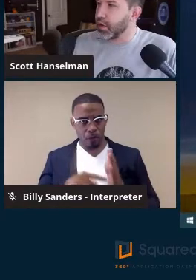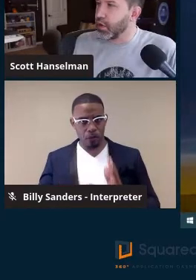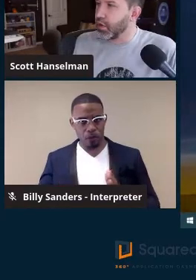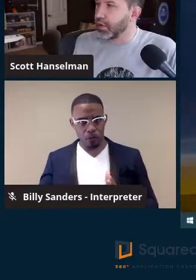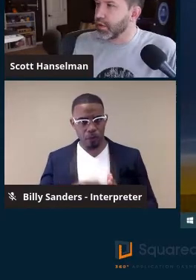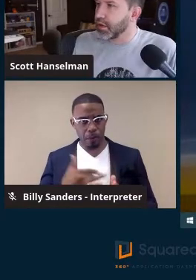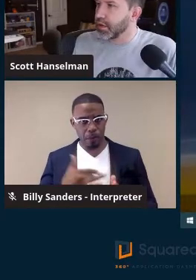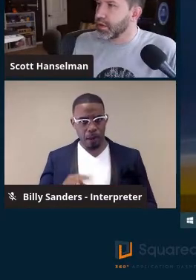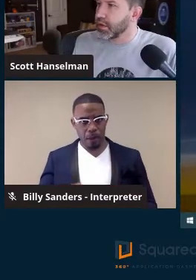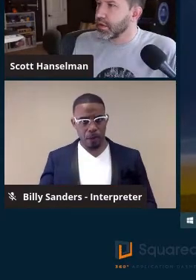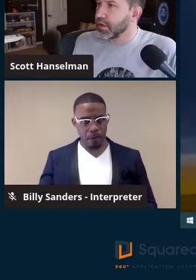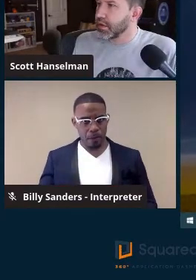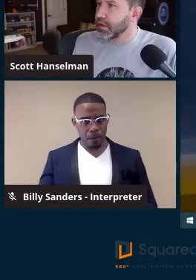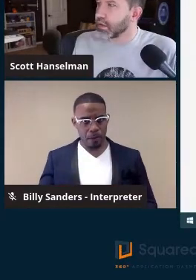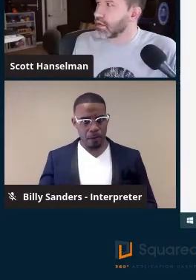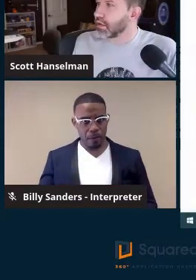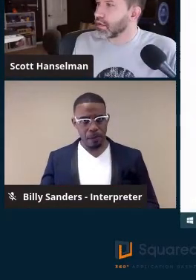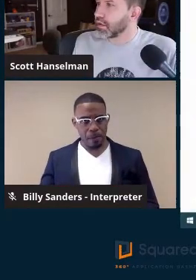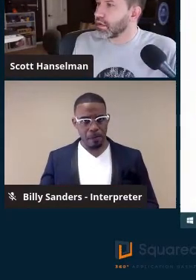my own,